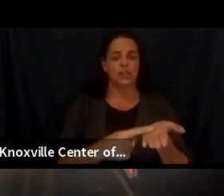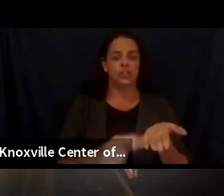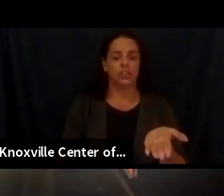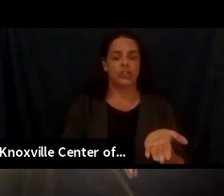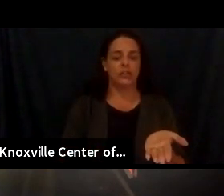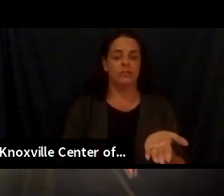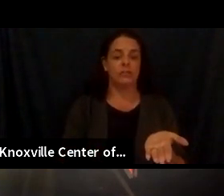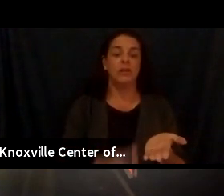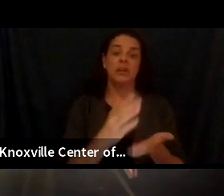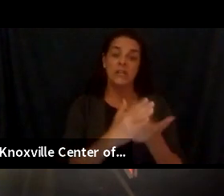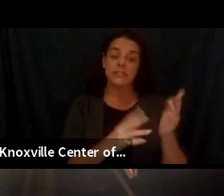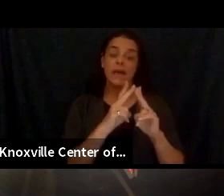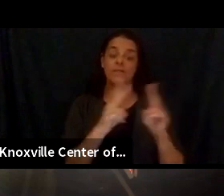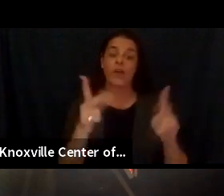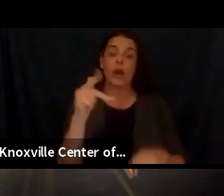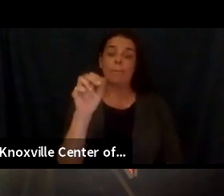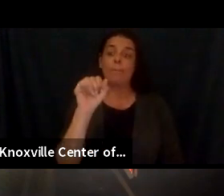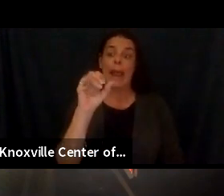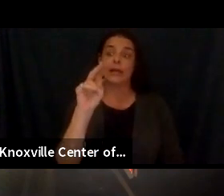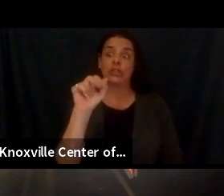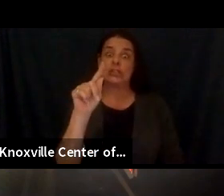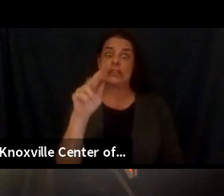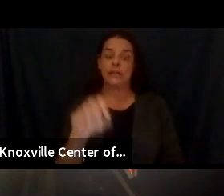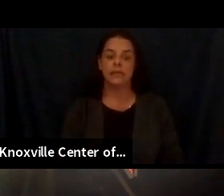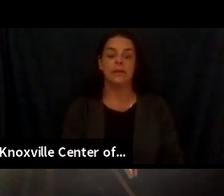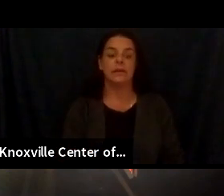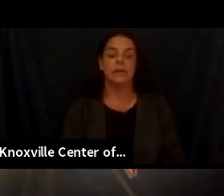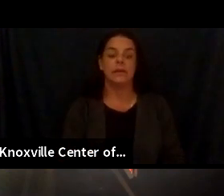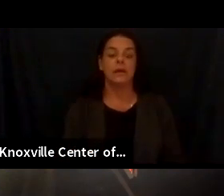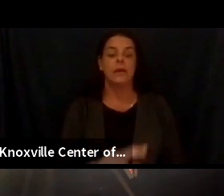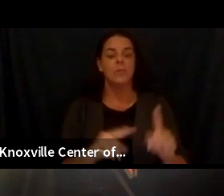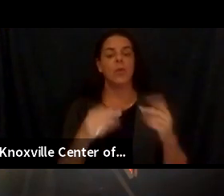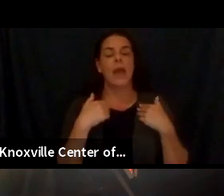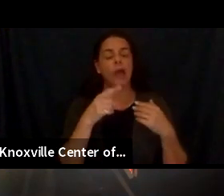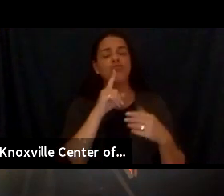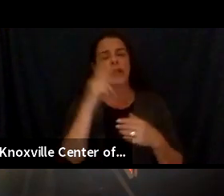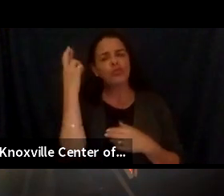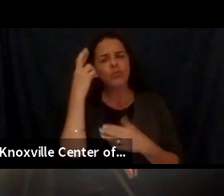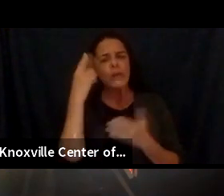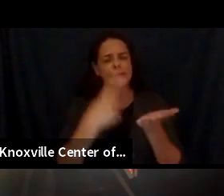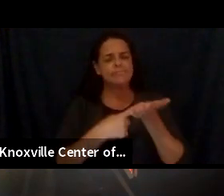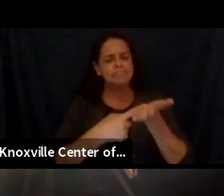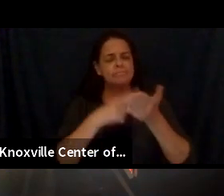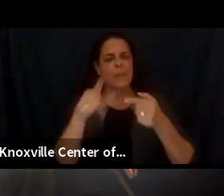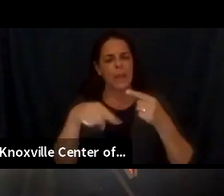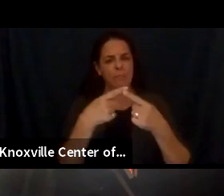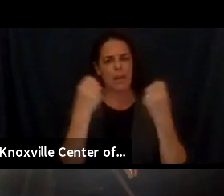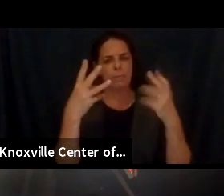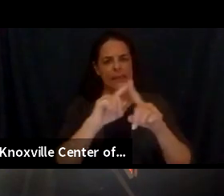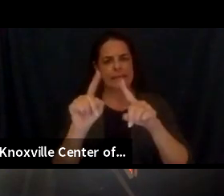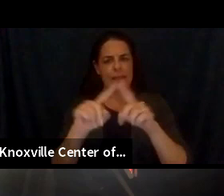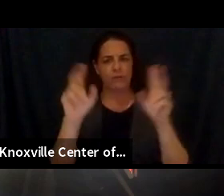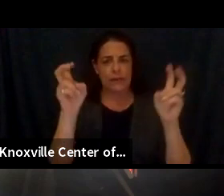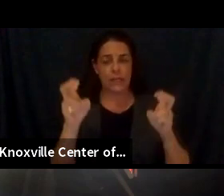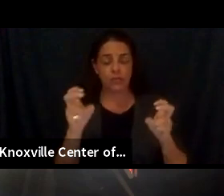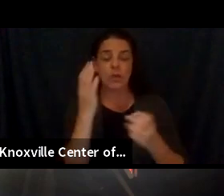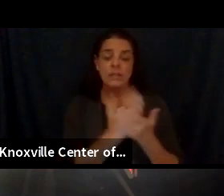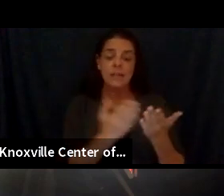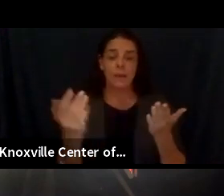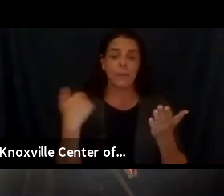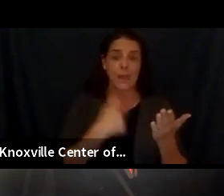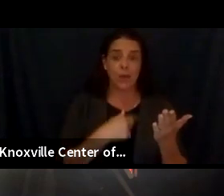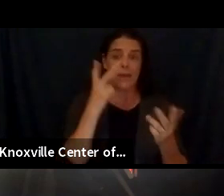very passionate, but we had very reasonable discussion about a lot of different issues. And some of the things are things that we have seen